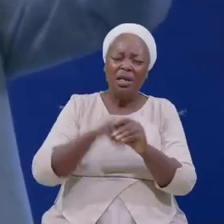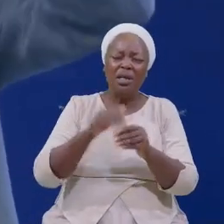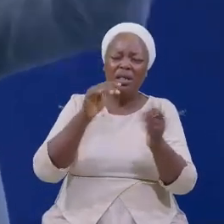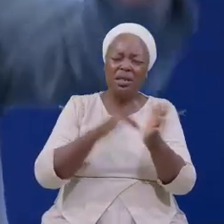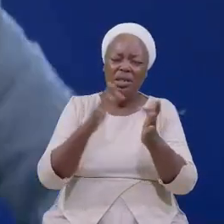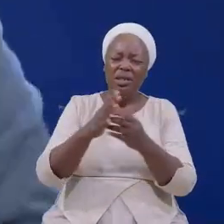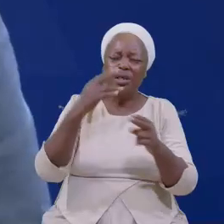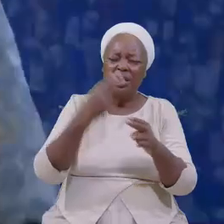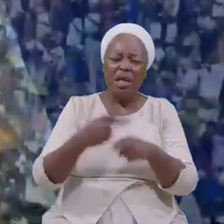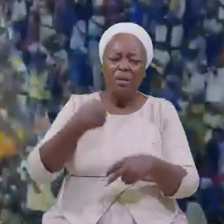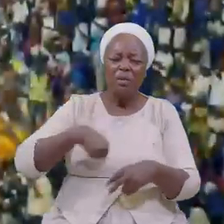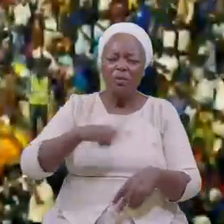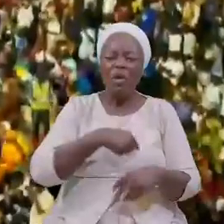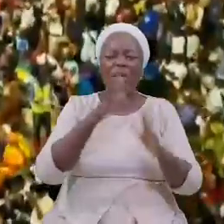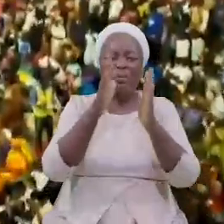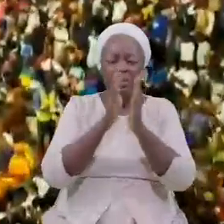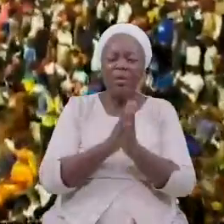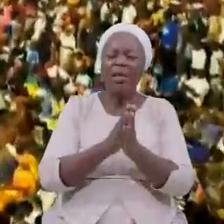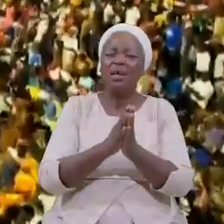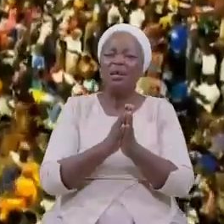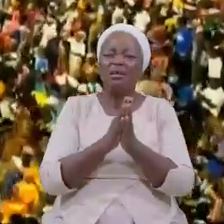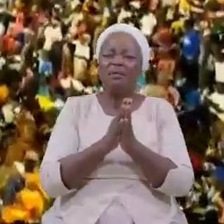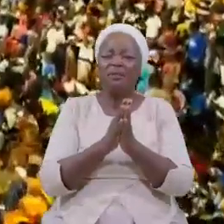name we pray.